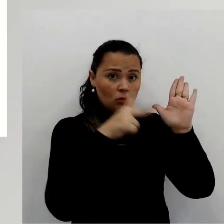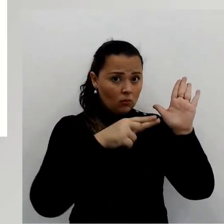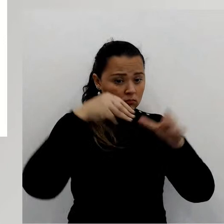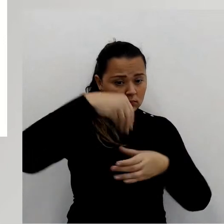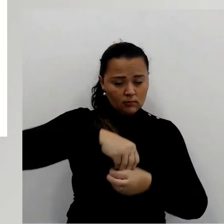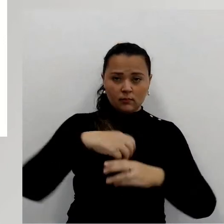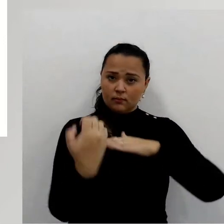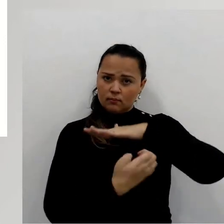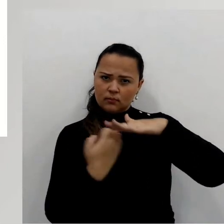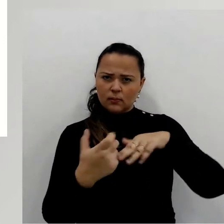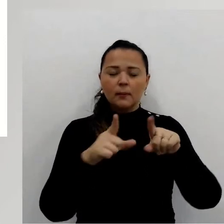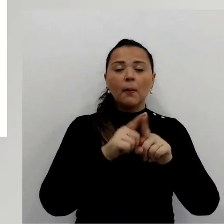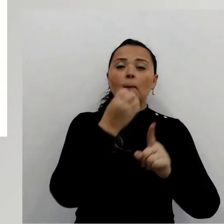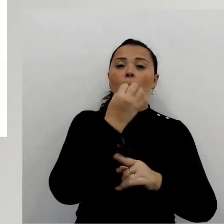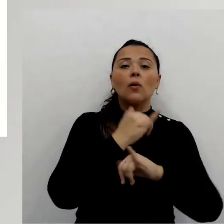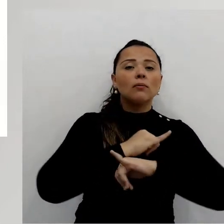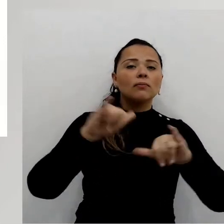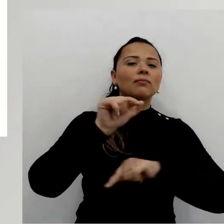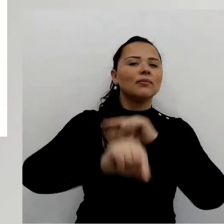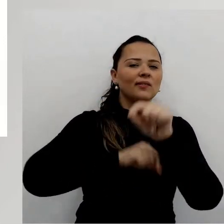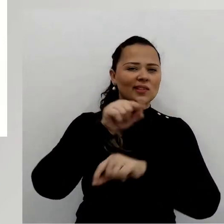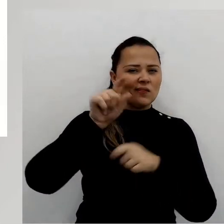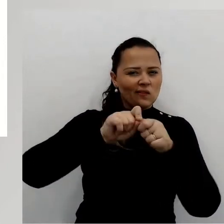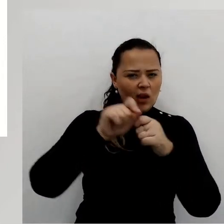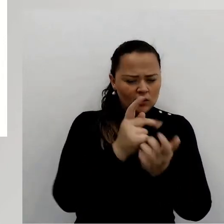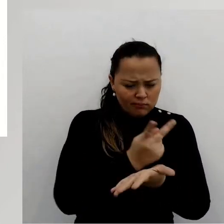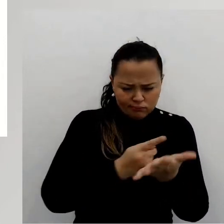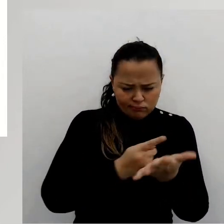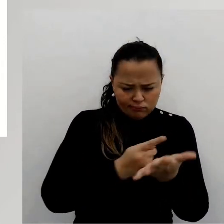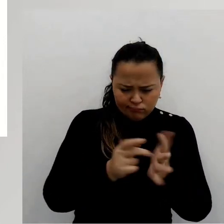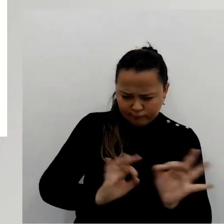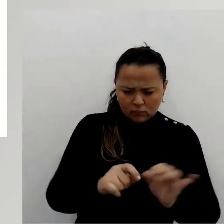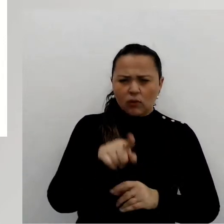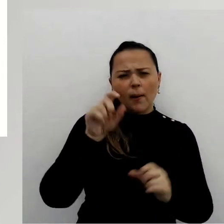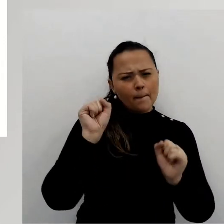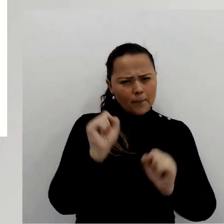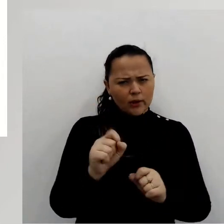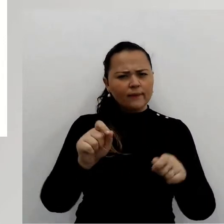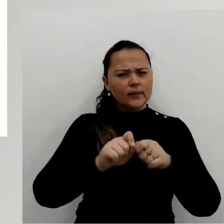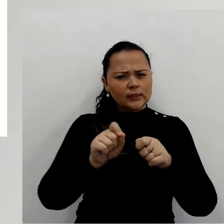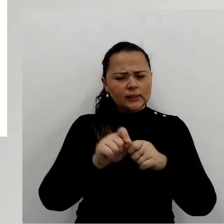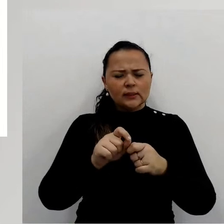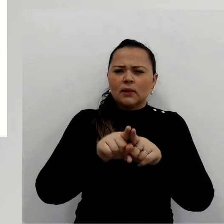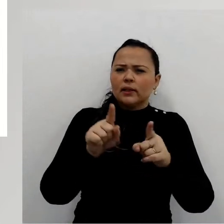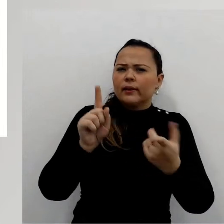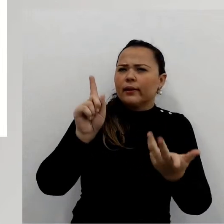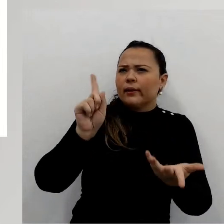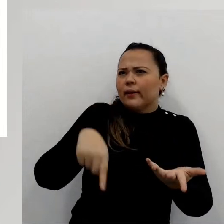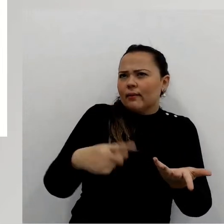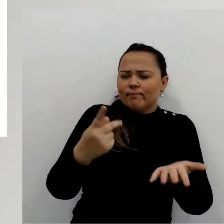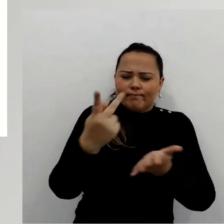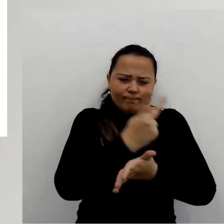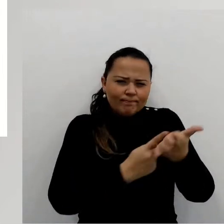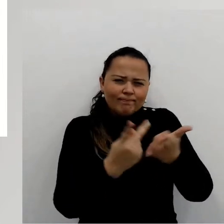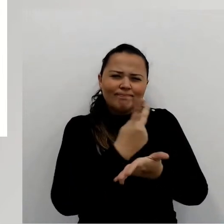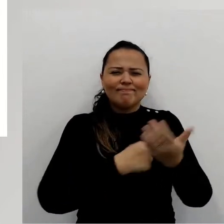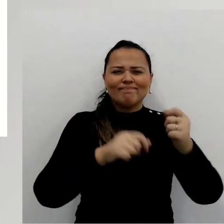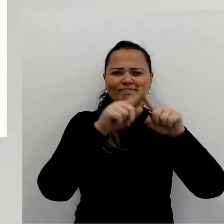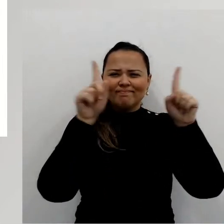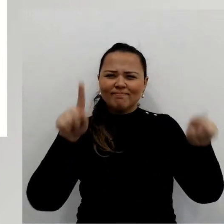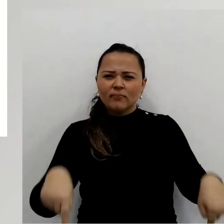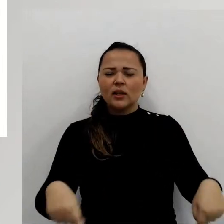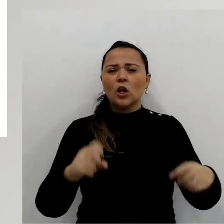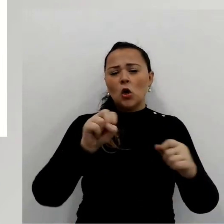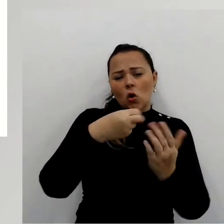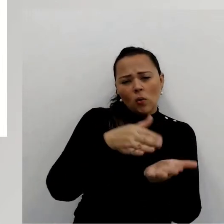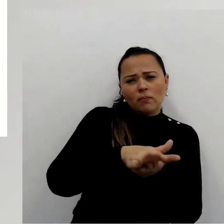mapping, and you could do that, by the way, you can do that through portals, web to print kinds of solutions. But in some cases, your clients are going to